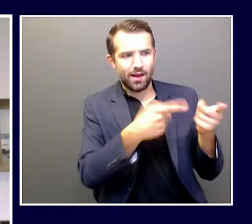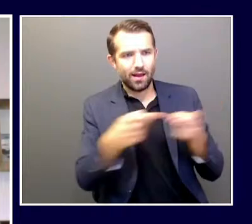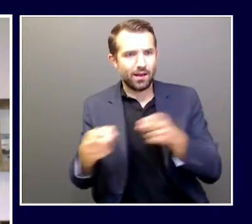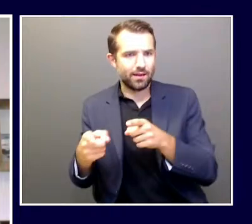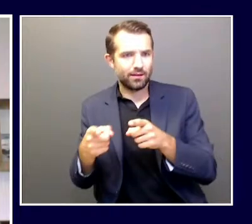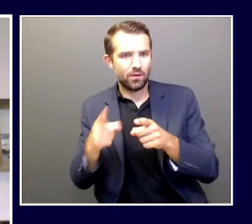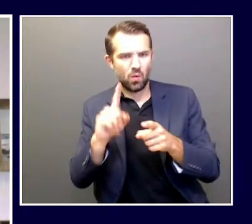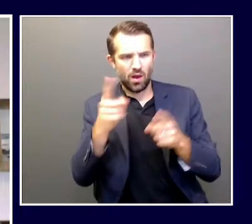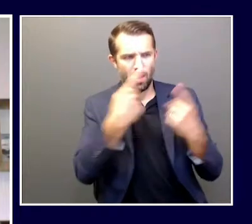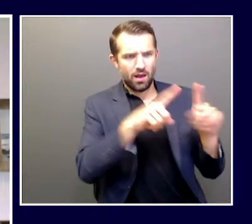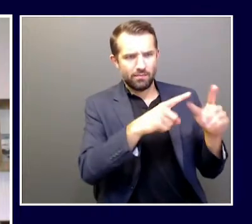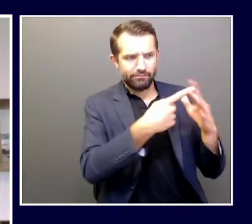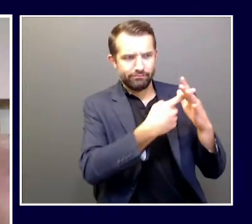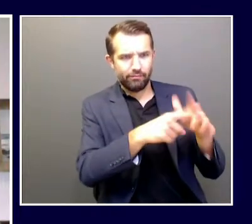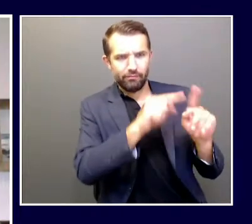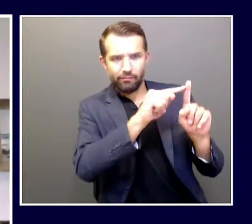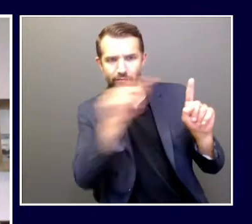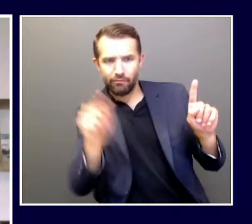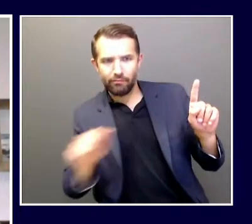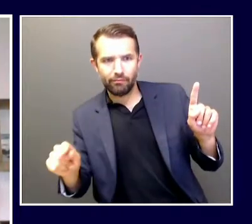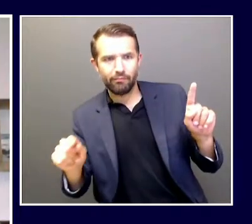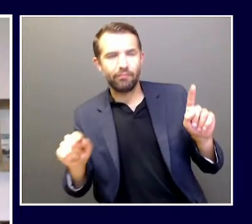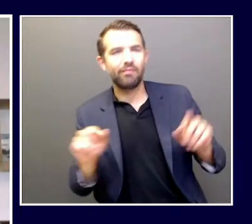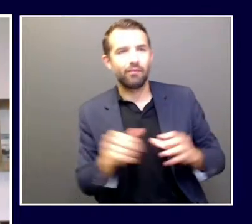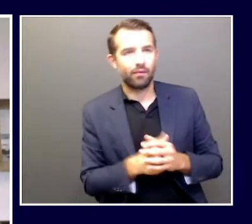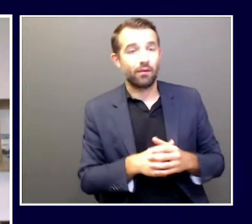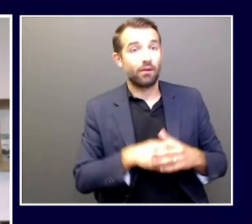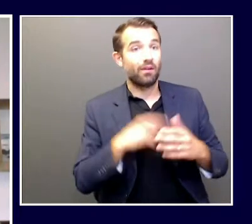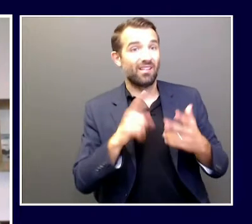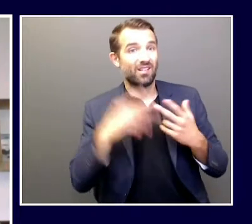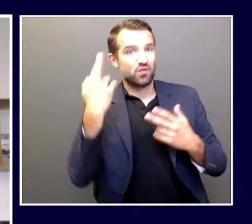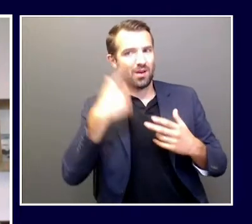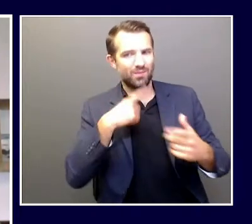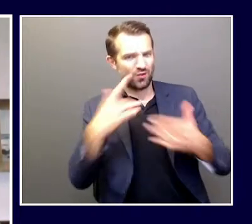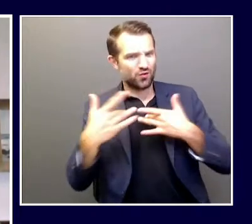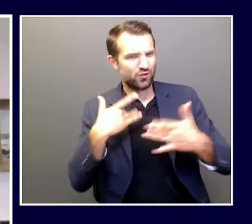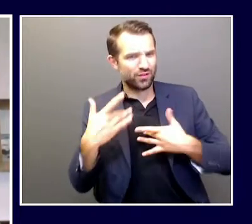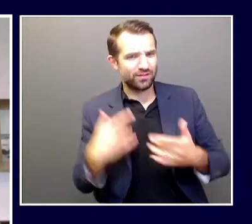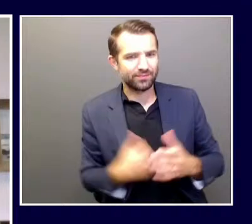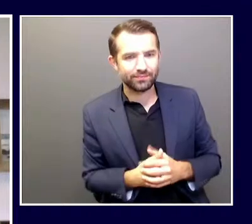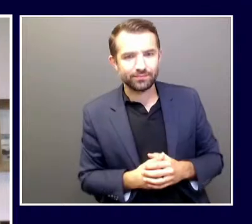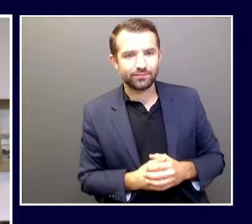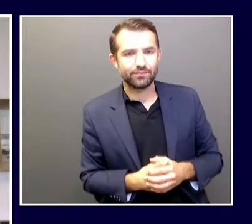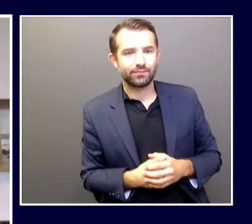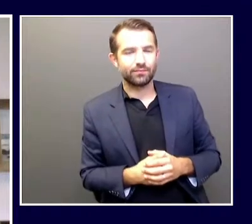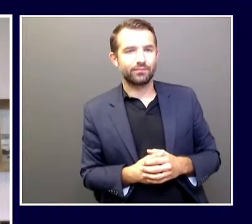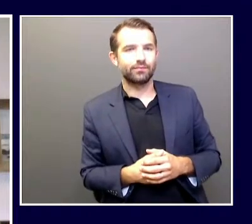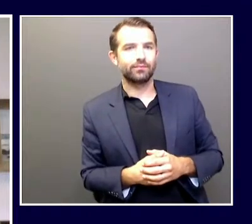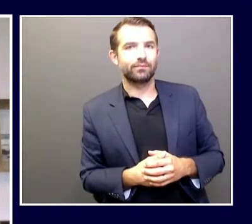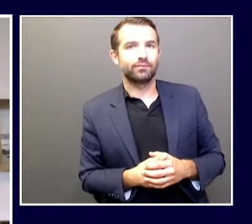I'm concerned. Thank you. And my final question, sorry to be so far ranging, but lots